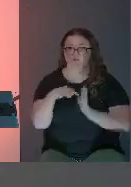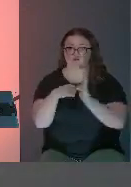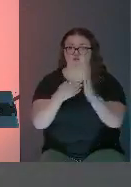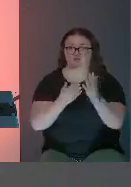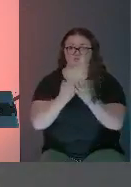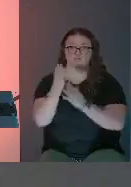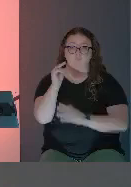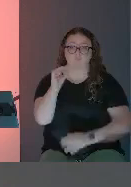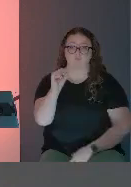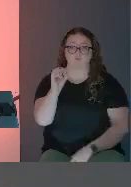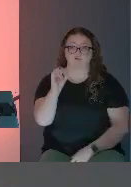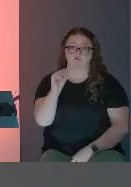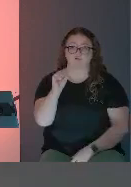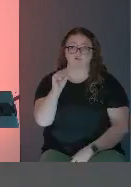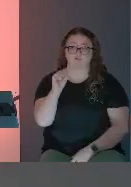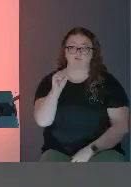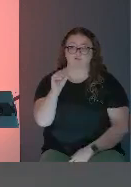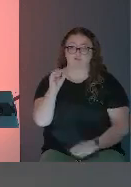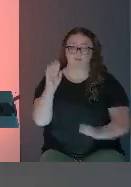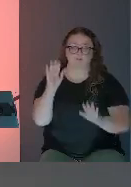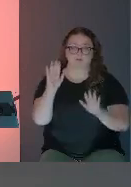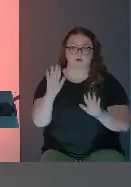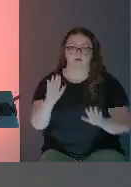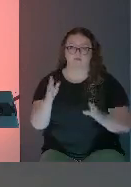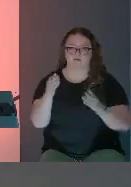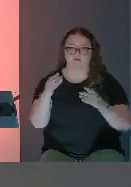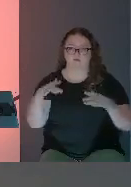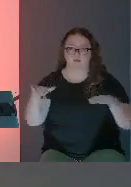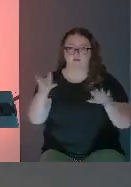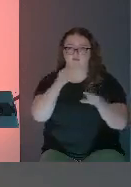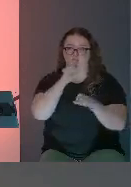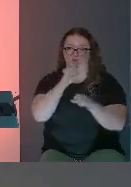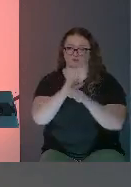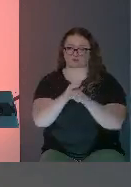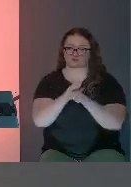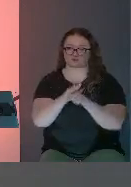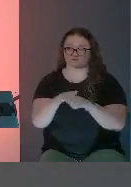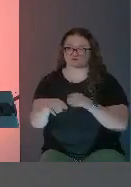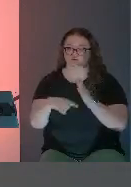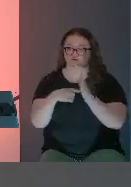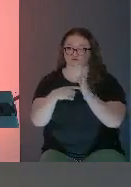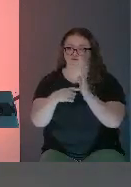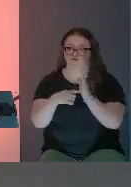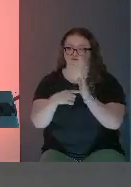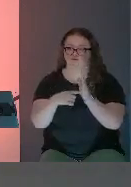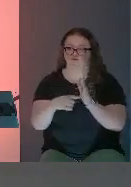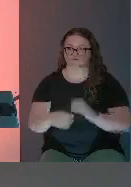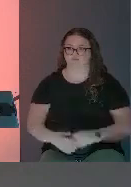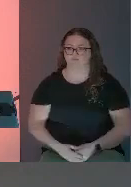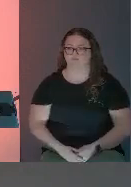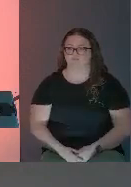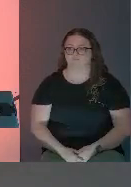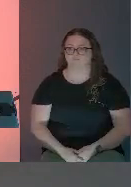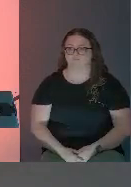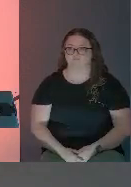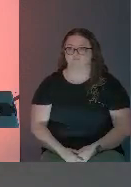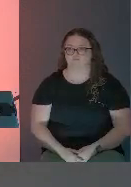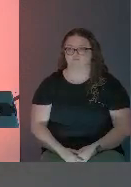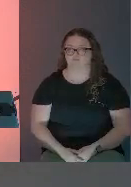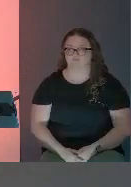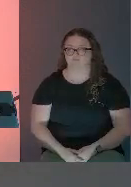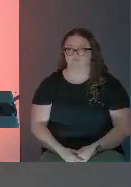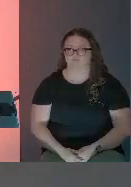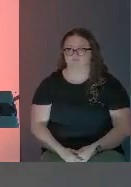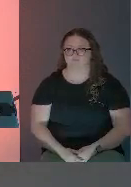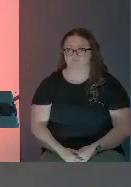this amazing land of promise that was revealed to Abraham way back in Genesis chapters 12 through 15. A